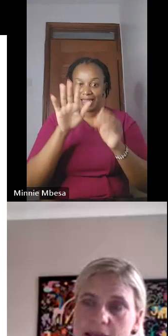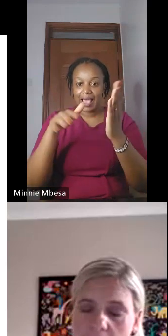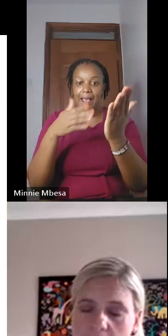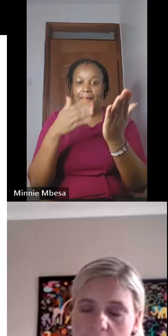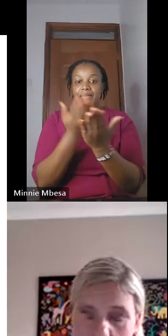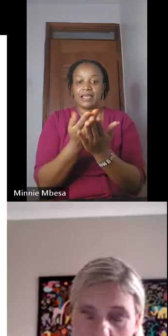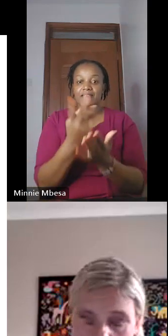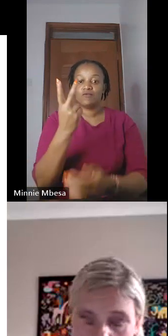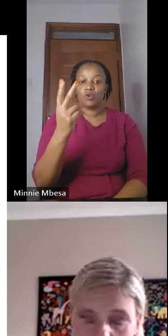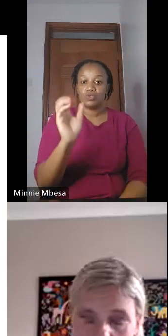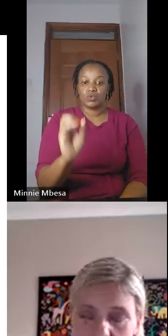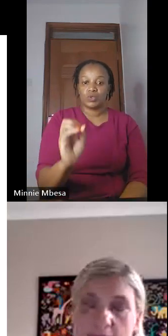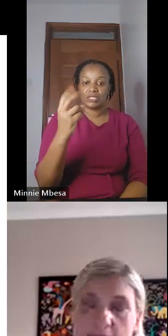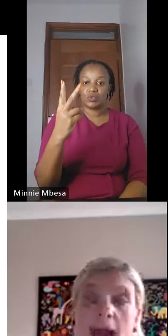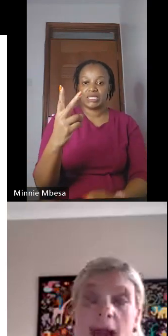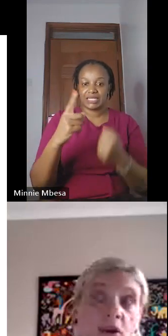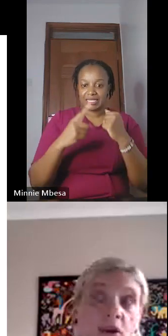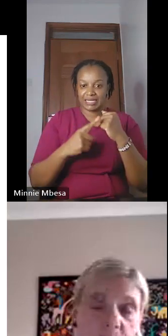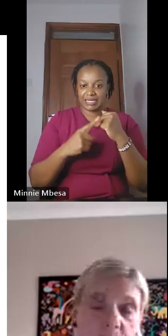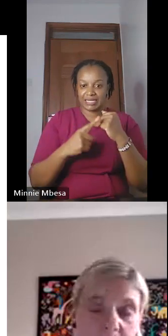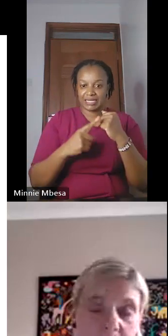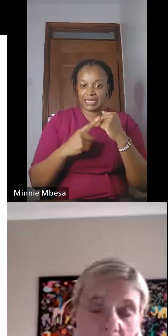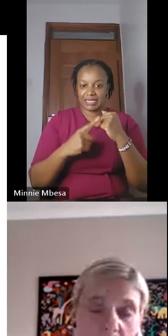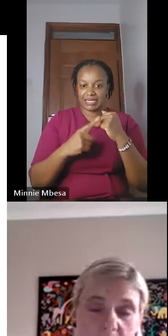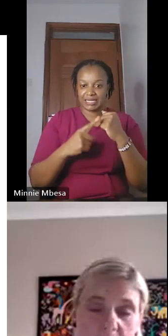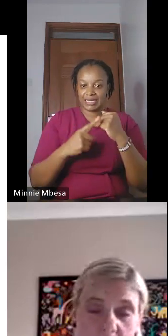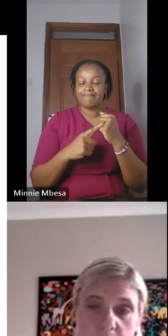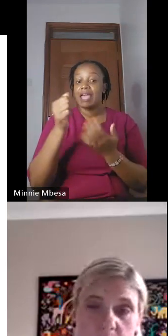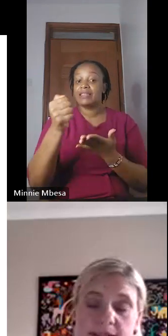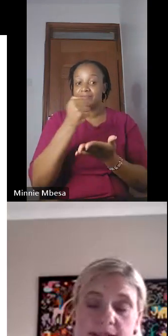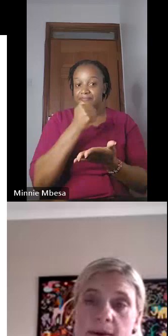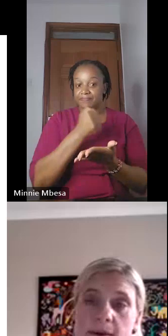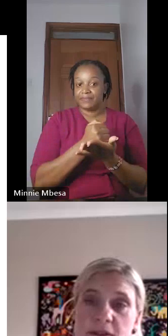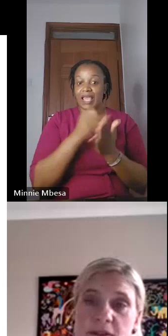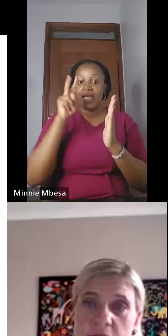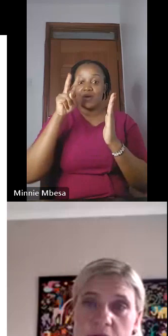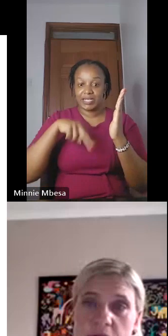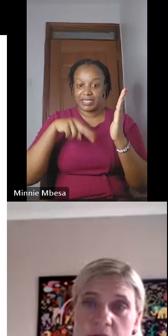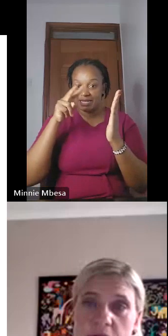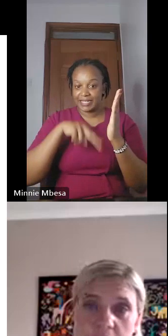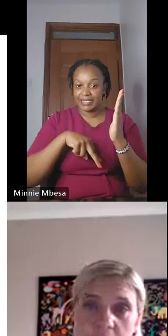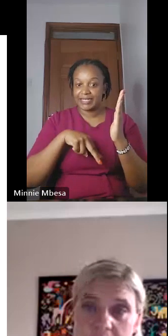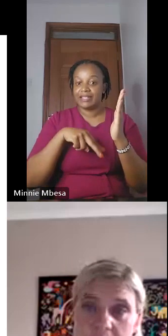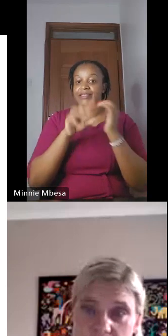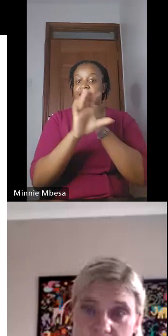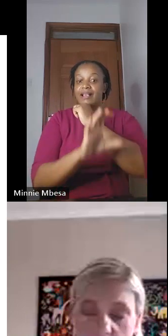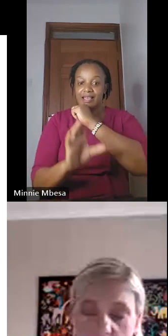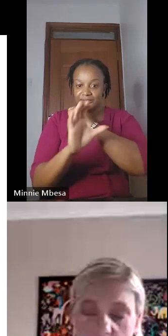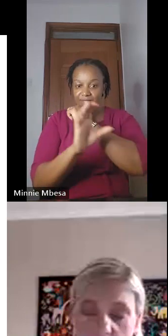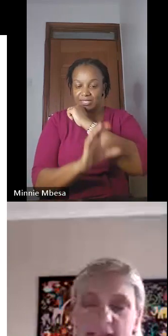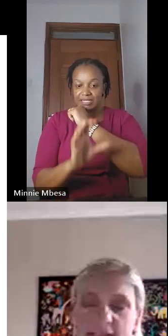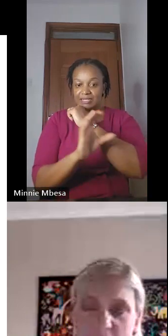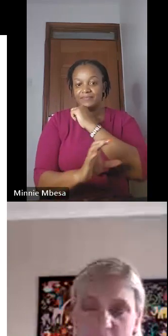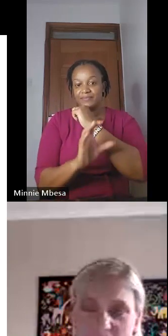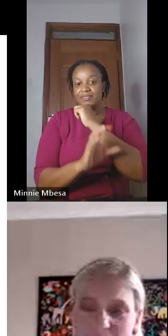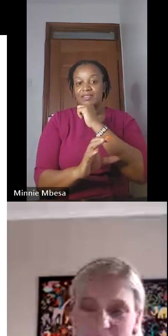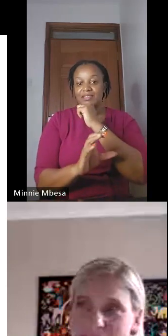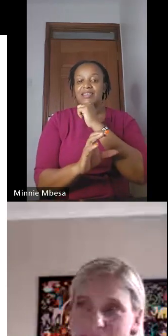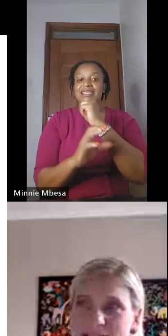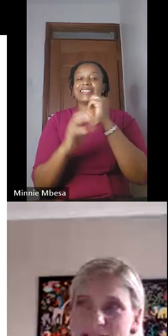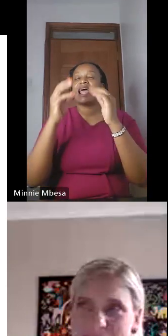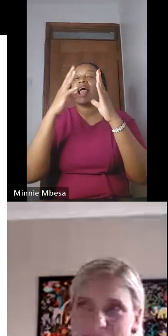2026 intake. I'm going to read out the countries, so forgive me, it's a long list,